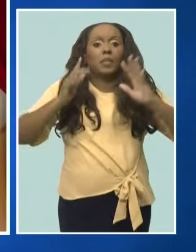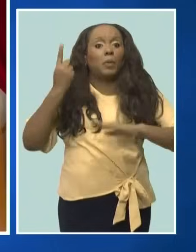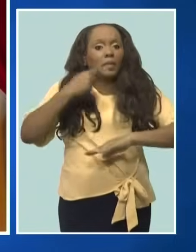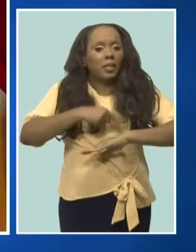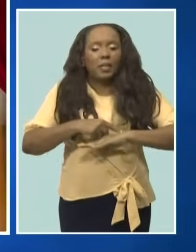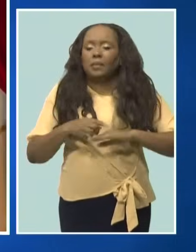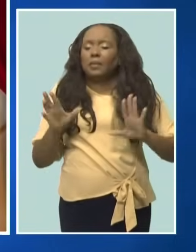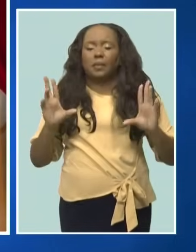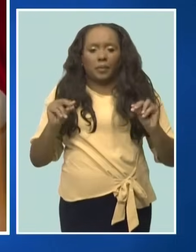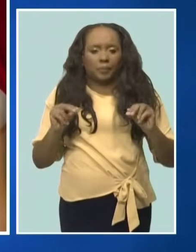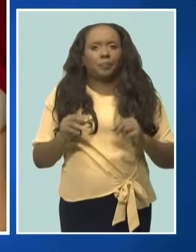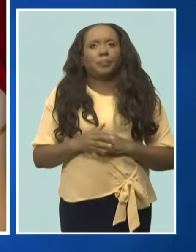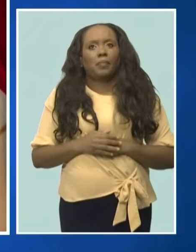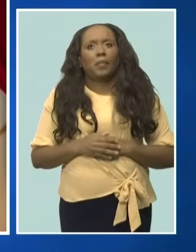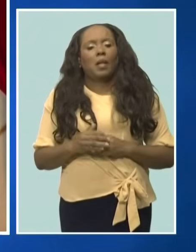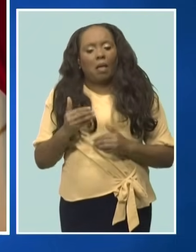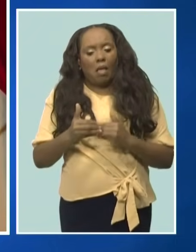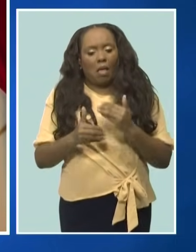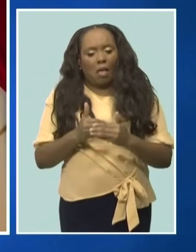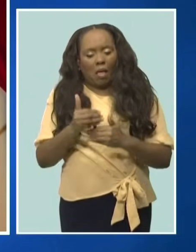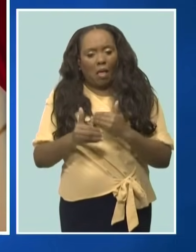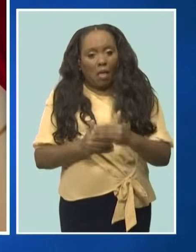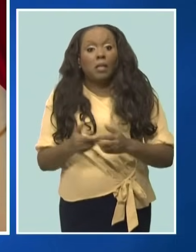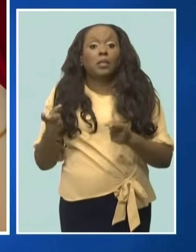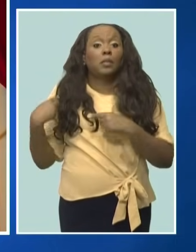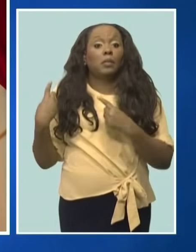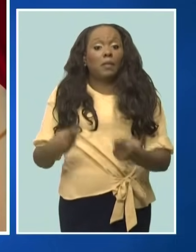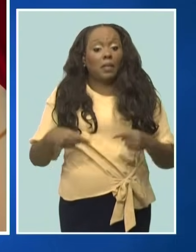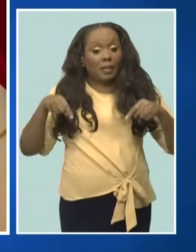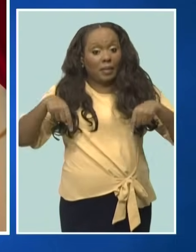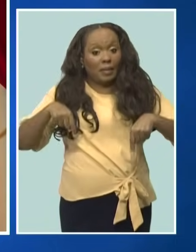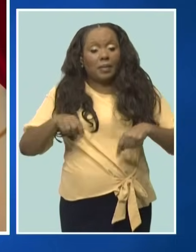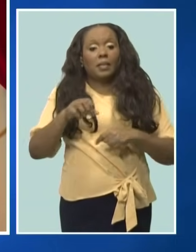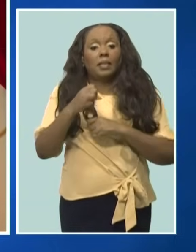done already and more are still coming.